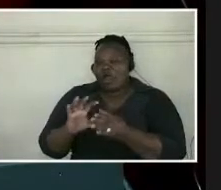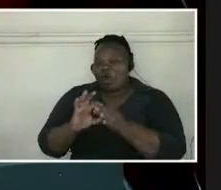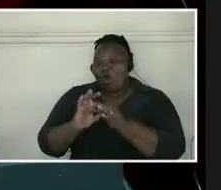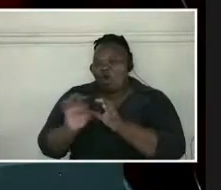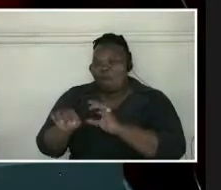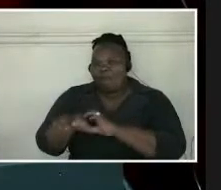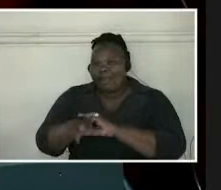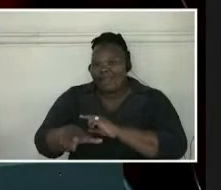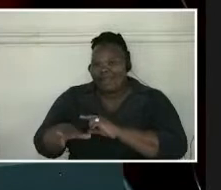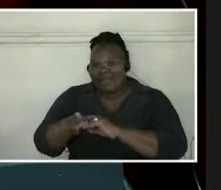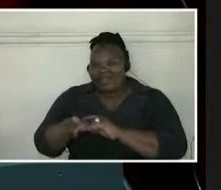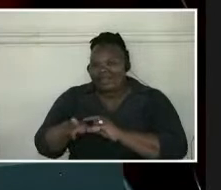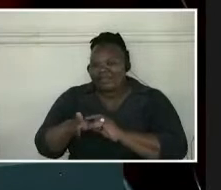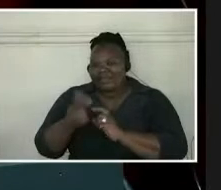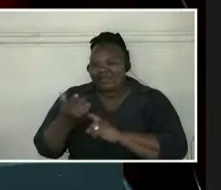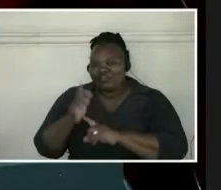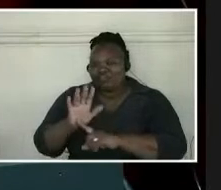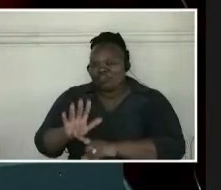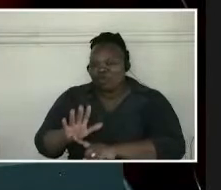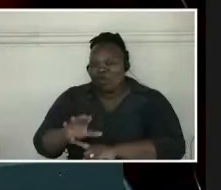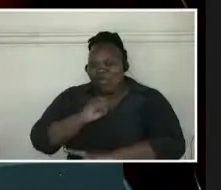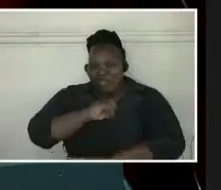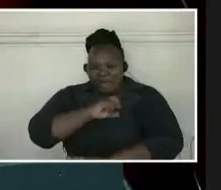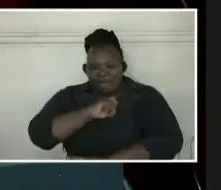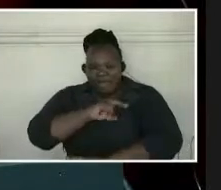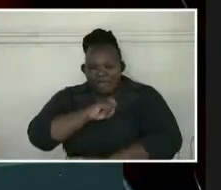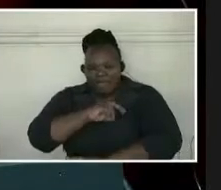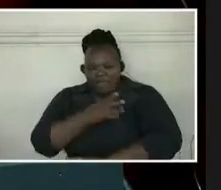depth of the pain we all carried